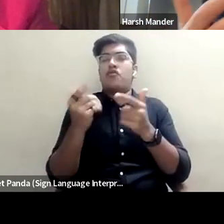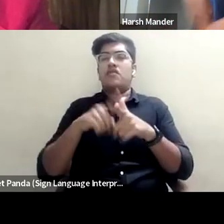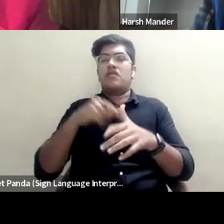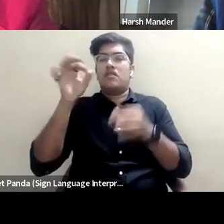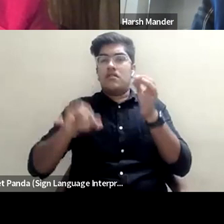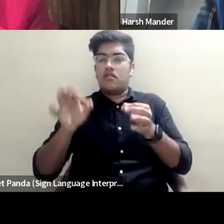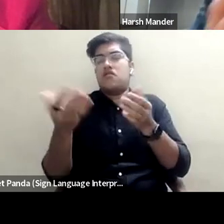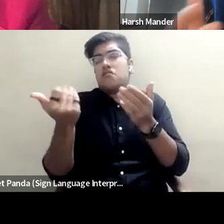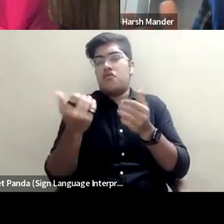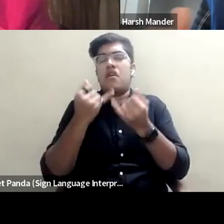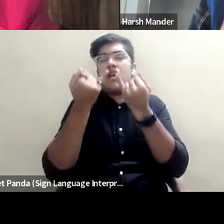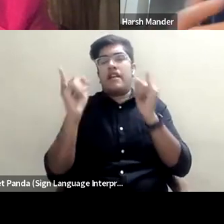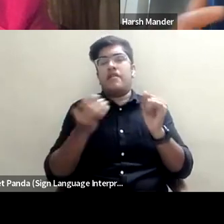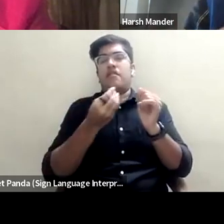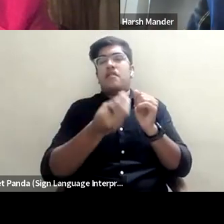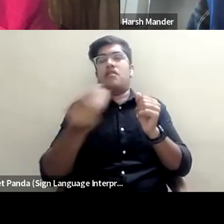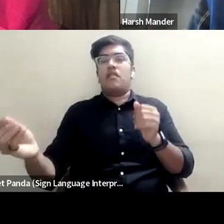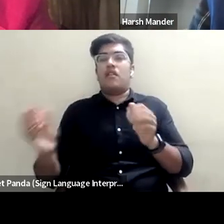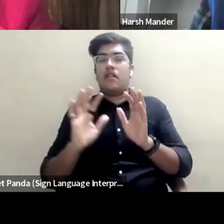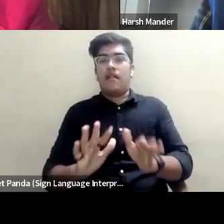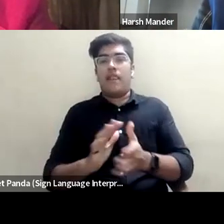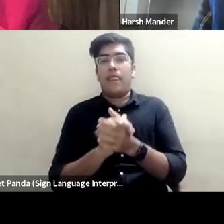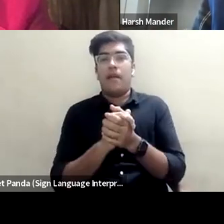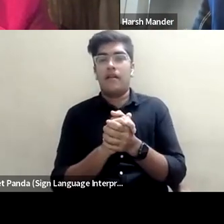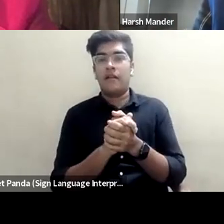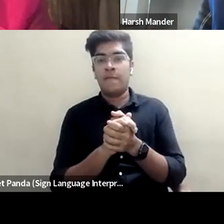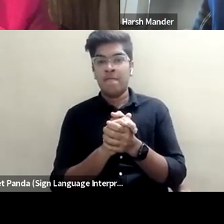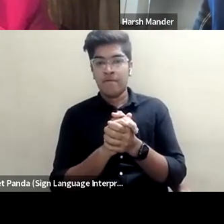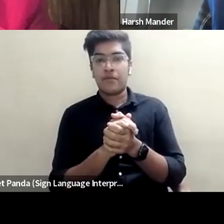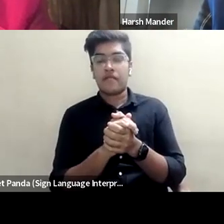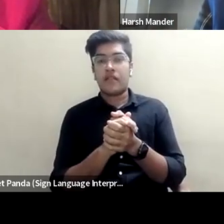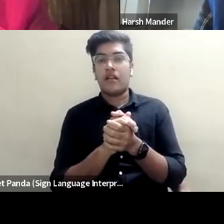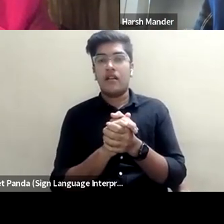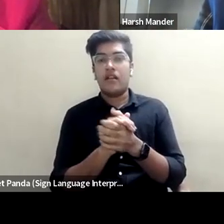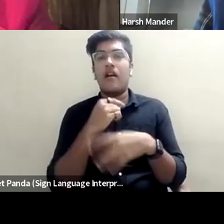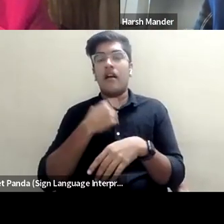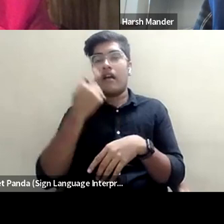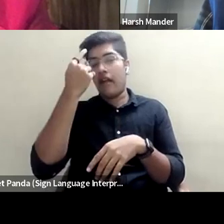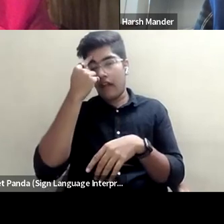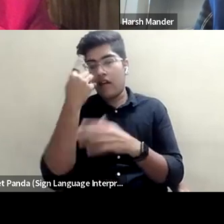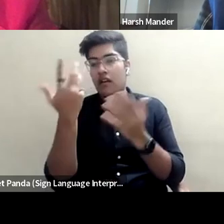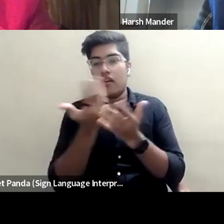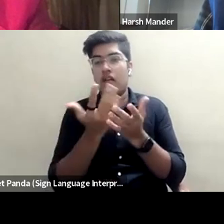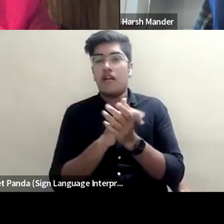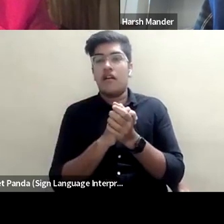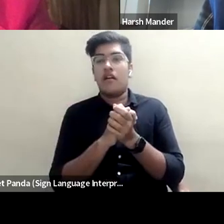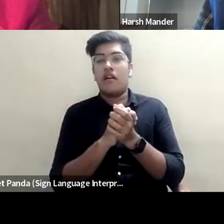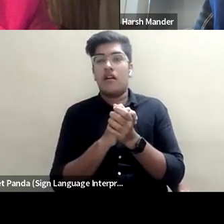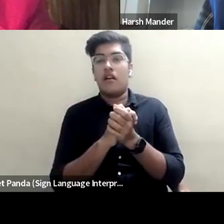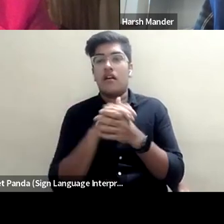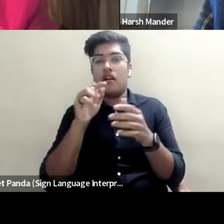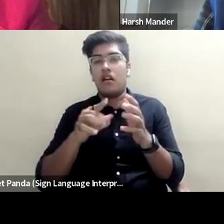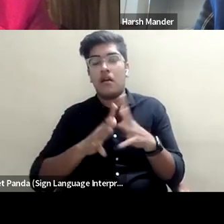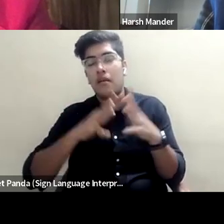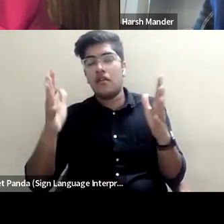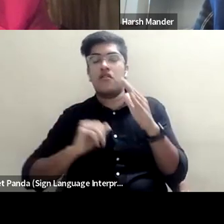and you respect each other's freedoms. So I think that the greatest obligation of the Constitution